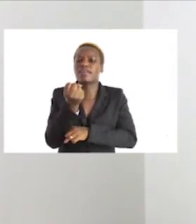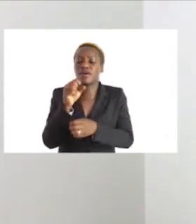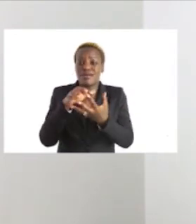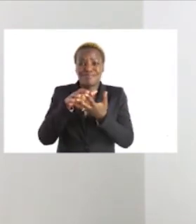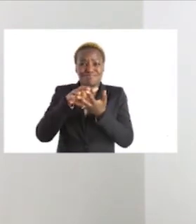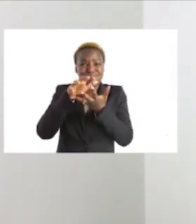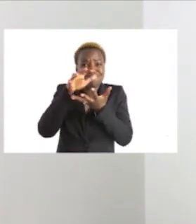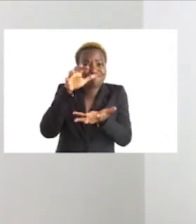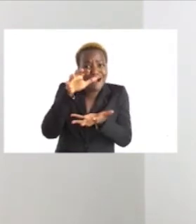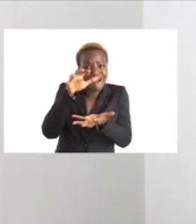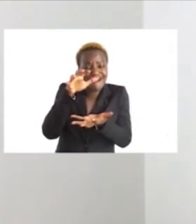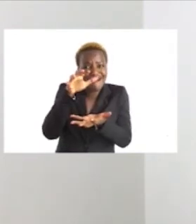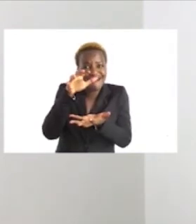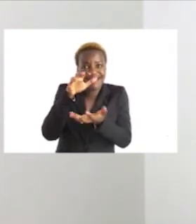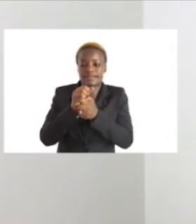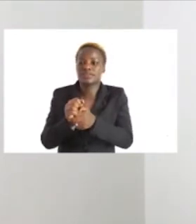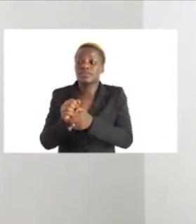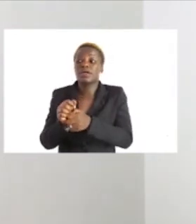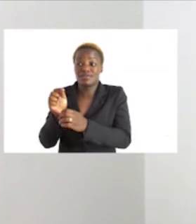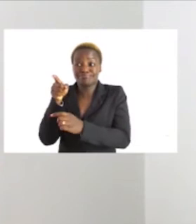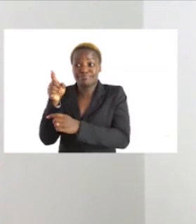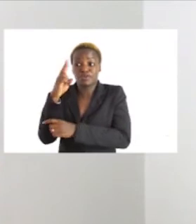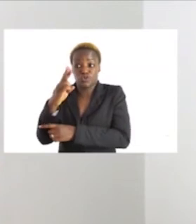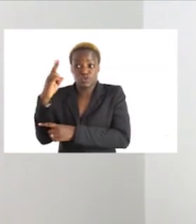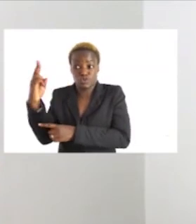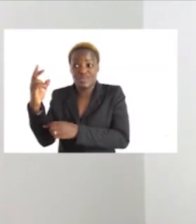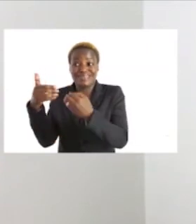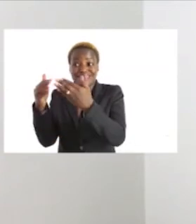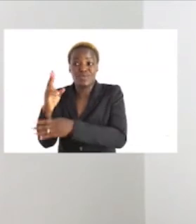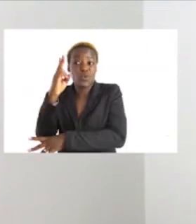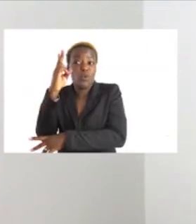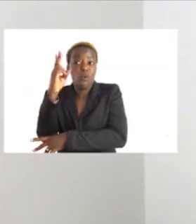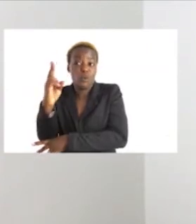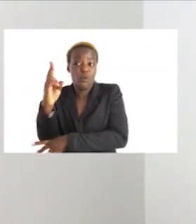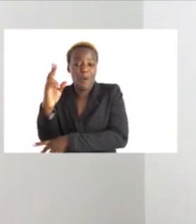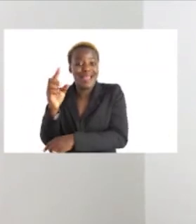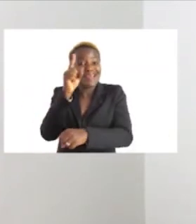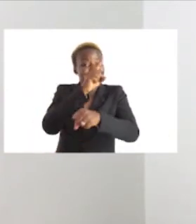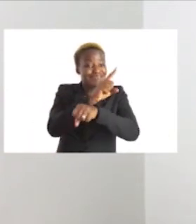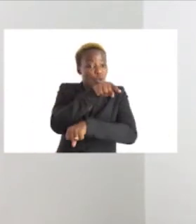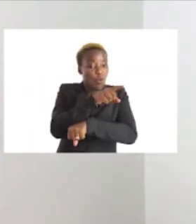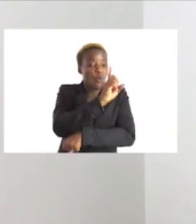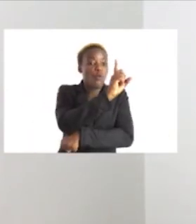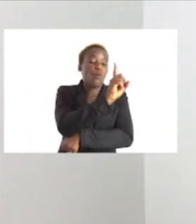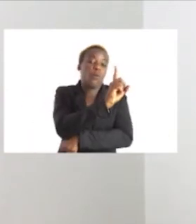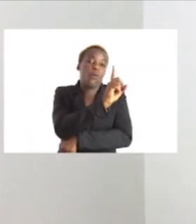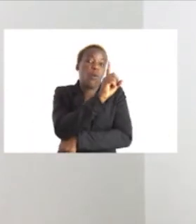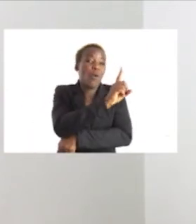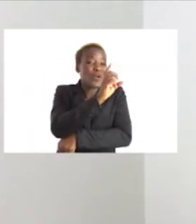bigger? This one, obviously, because this one has a 2 and this one has a 1.